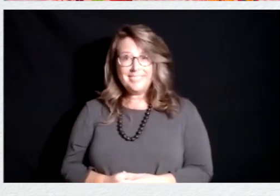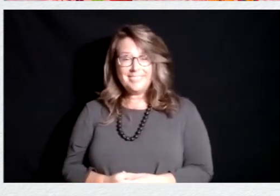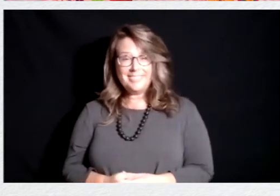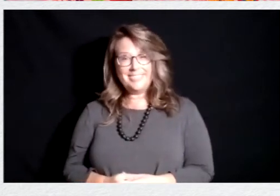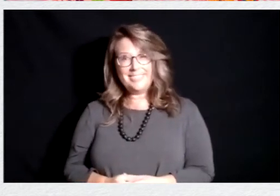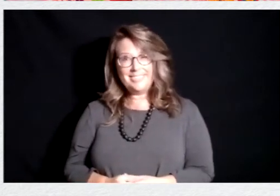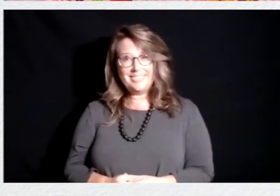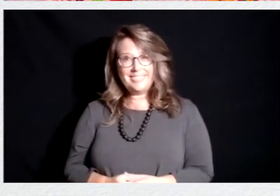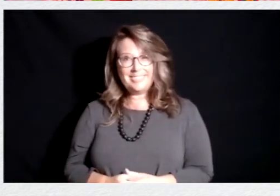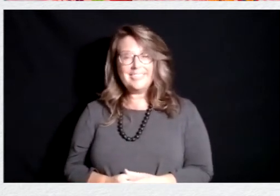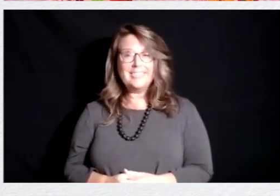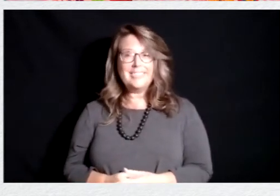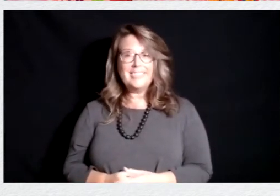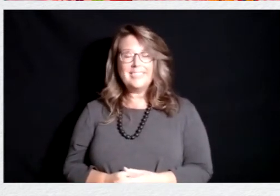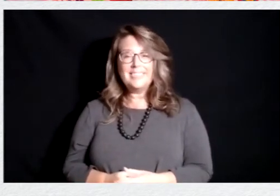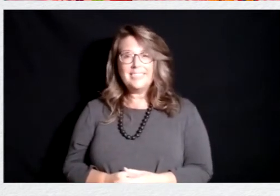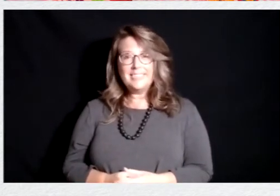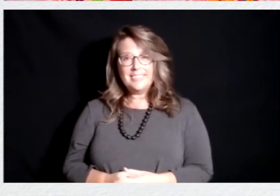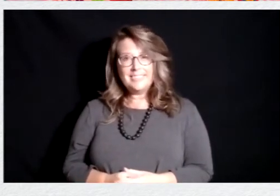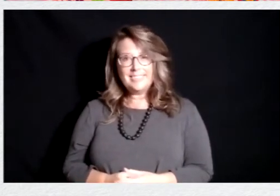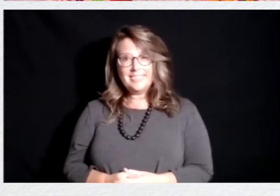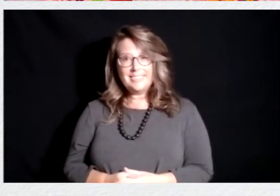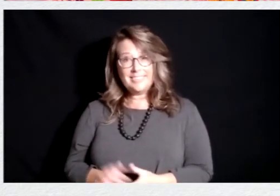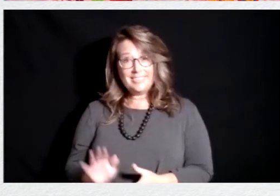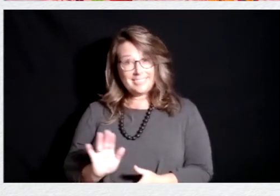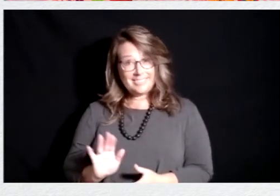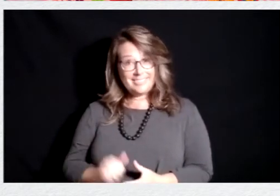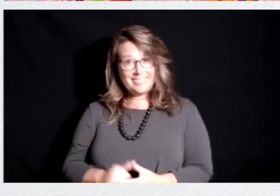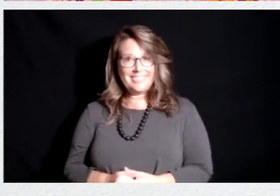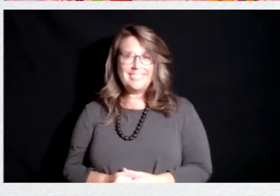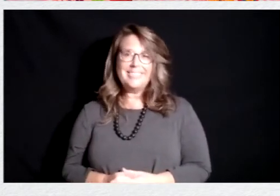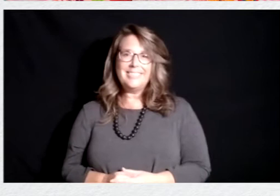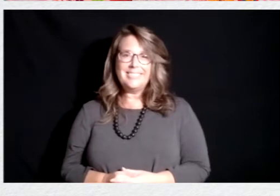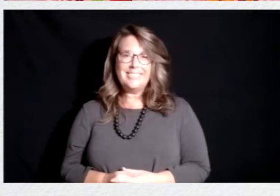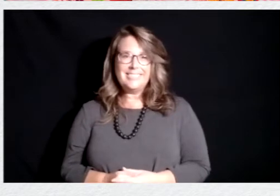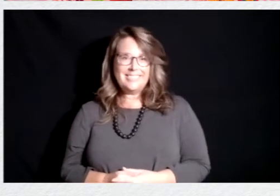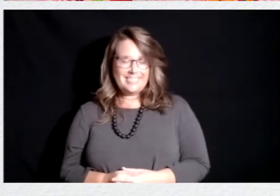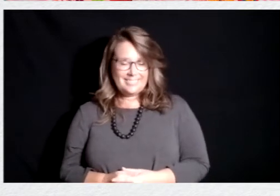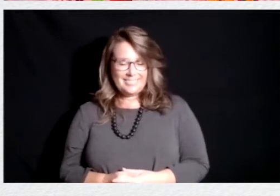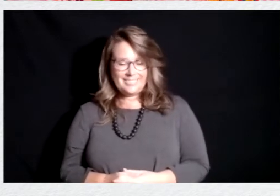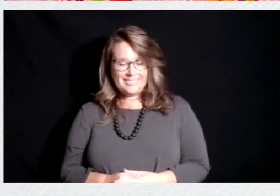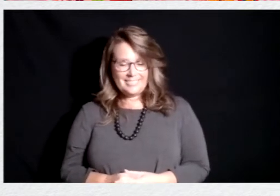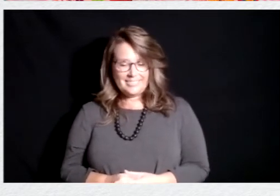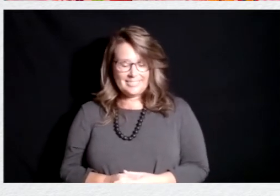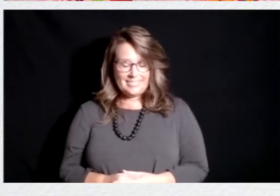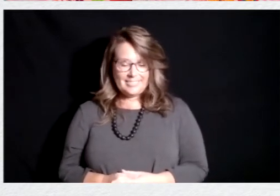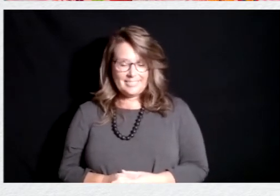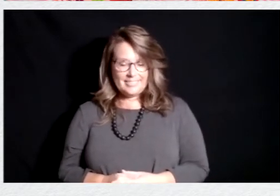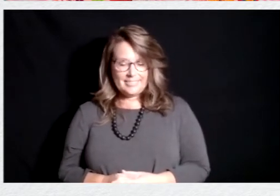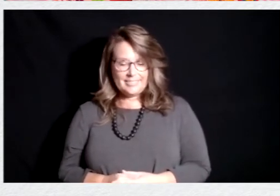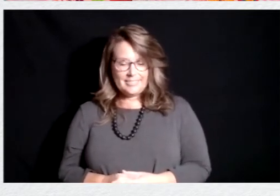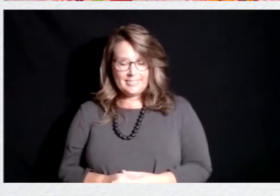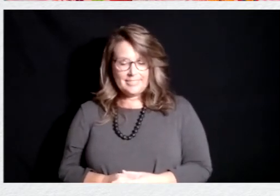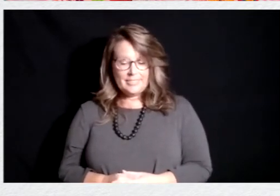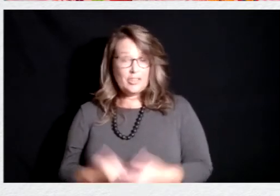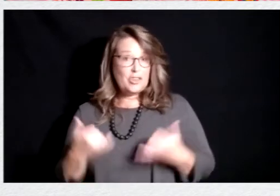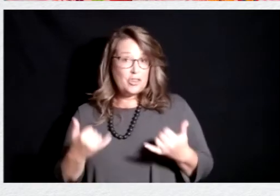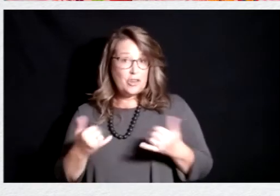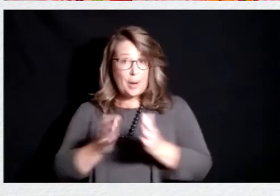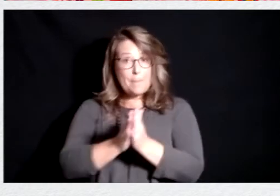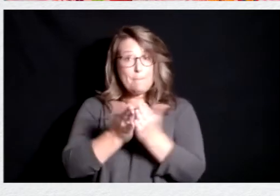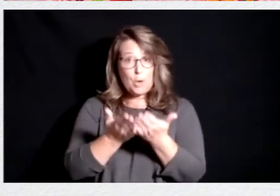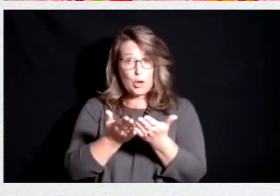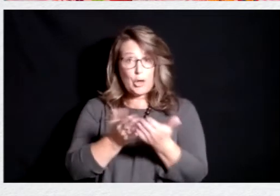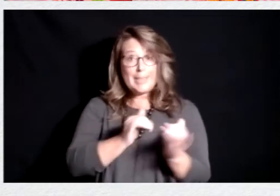la interpretación en español. Y ella es mi amiga Heidi, hará la interpretación en lenguaje de señas americano. Today's book,